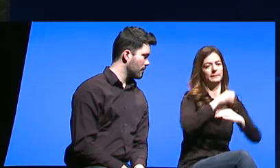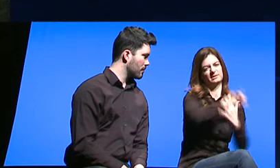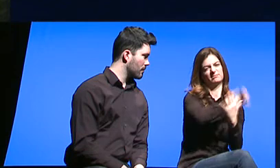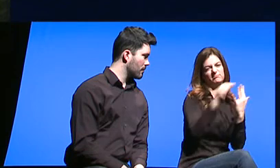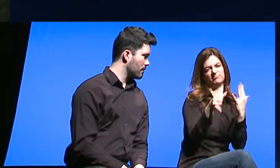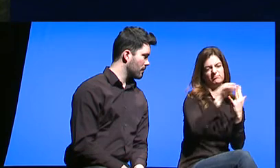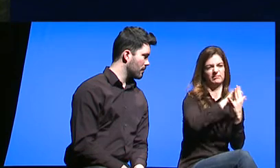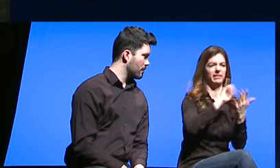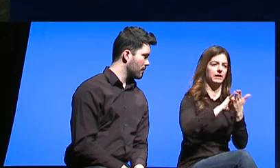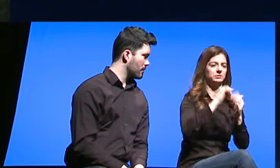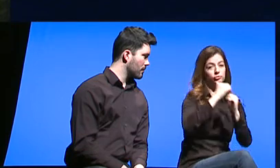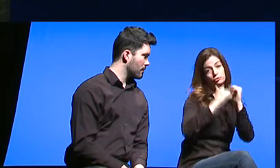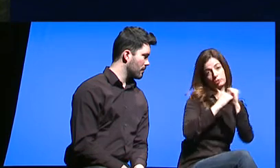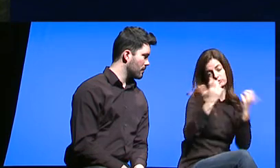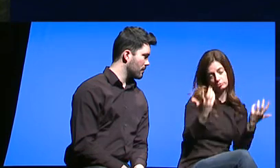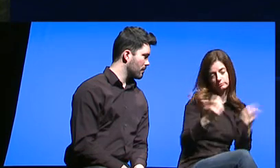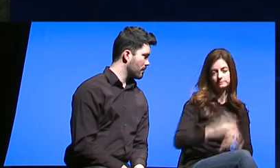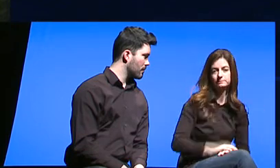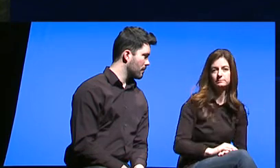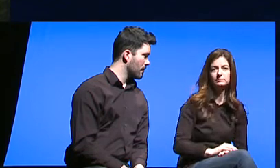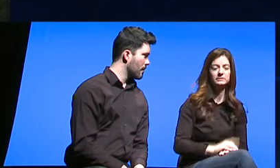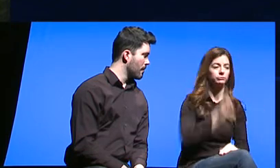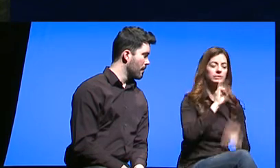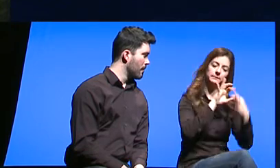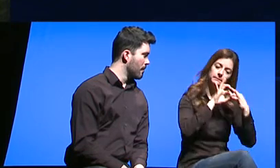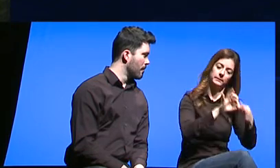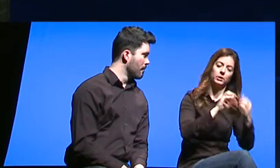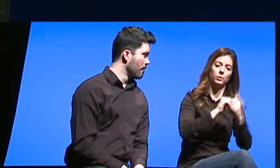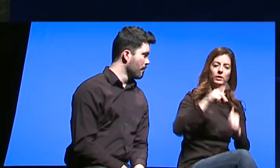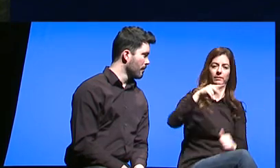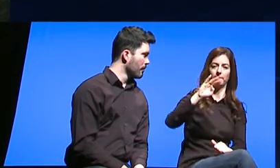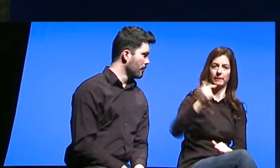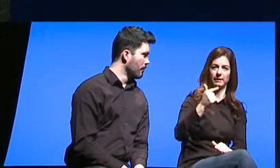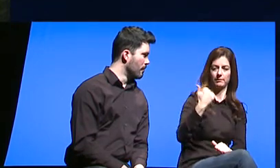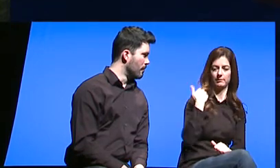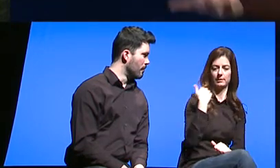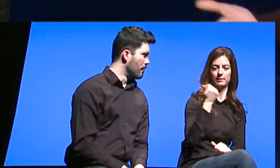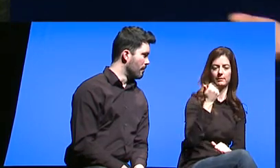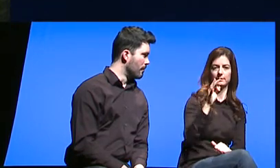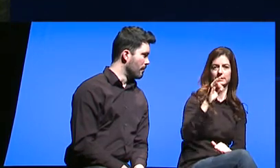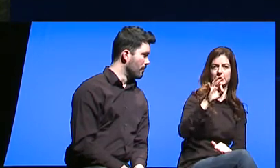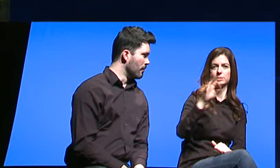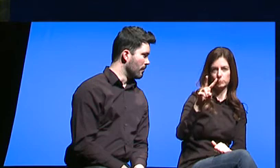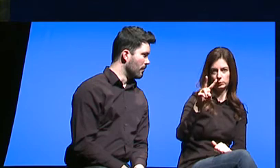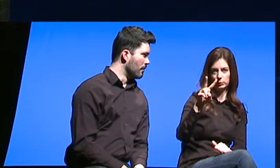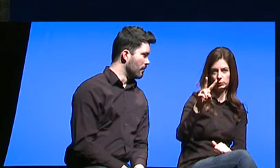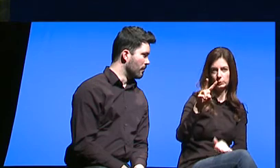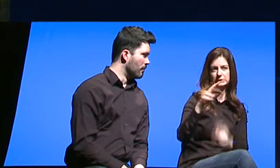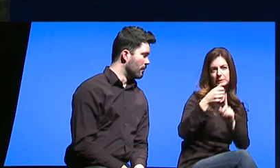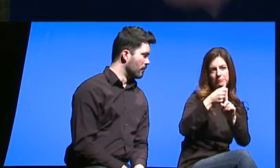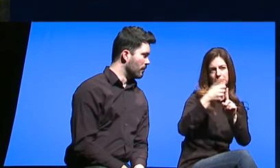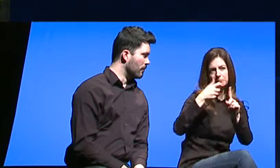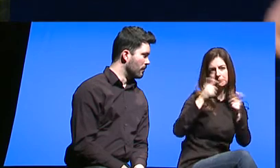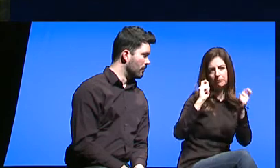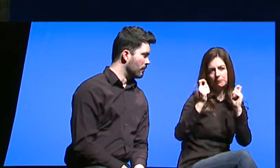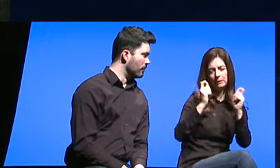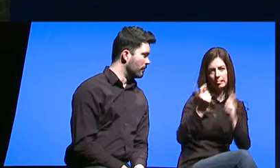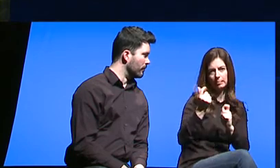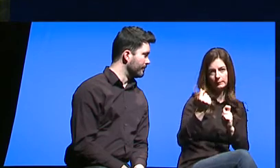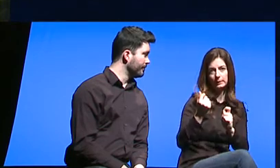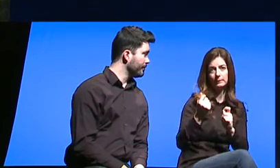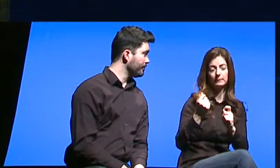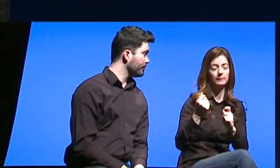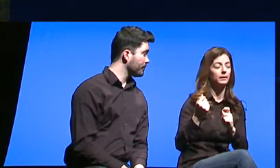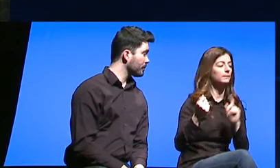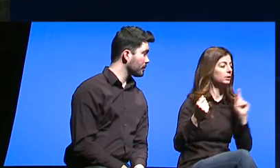of structural part of it. So that was born with Ping's artistry back in 1992, and we've sort of expanded and elaborated since then. And then I'll turn it to the